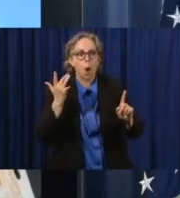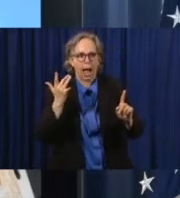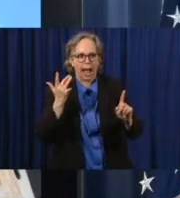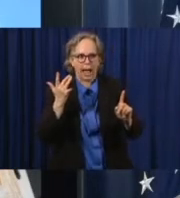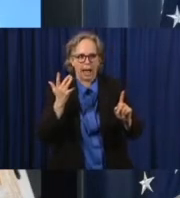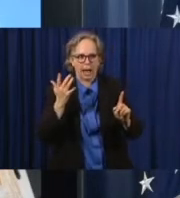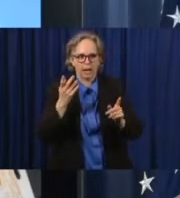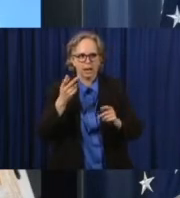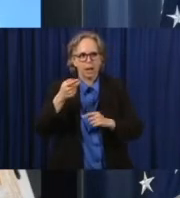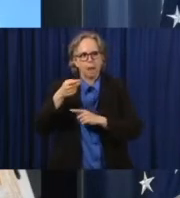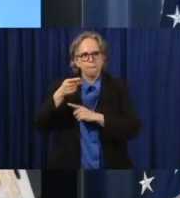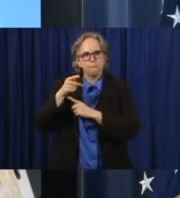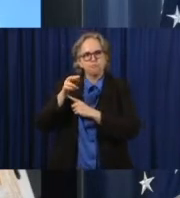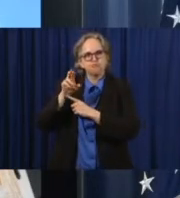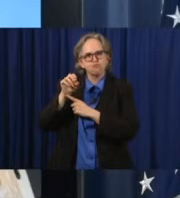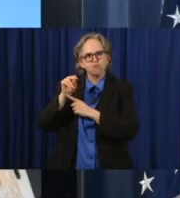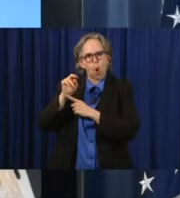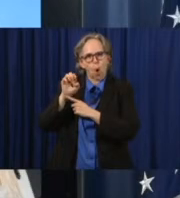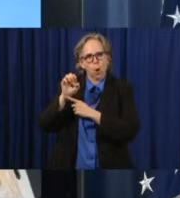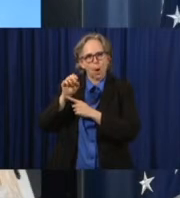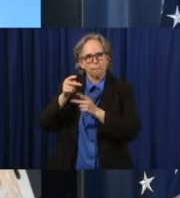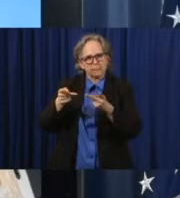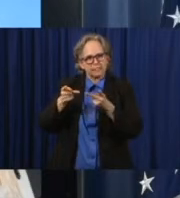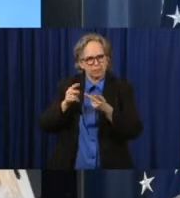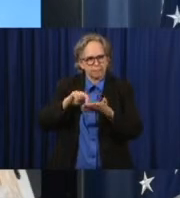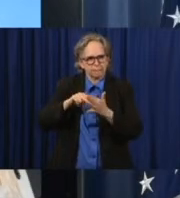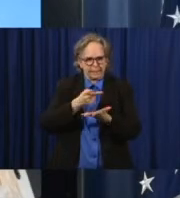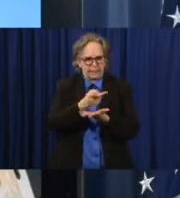do that for me.